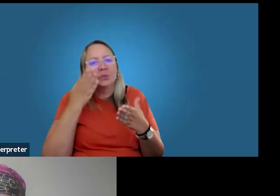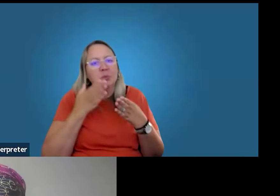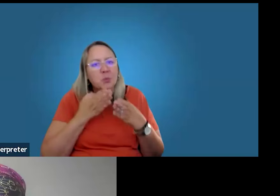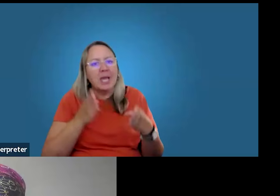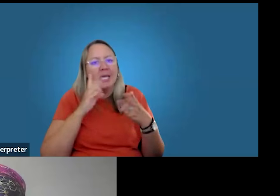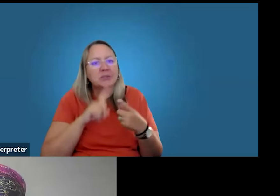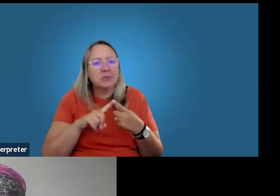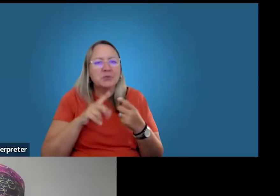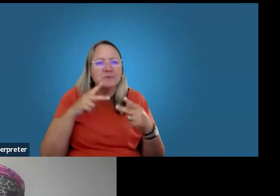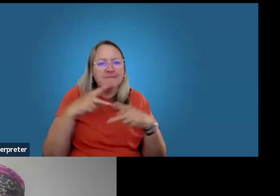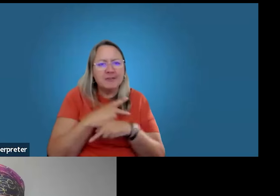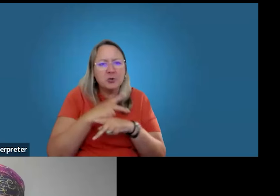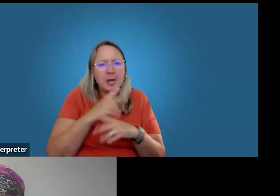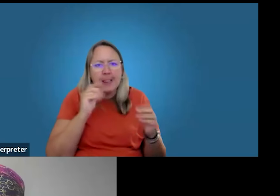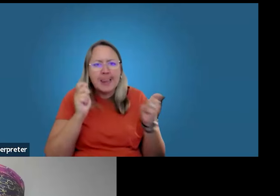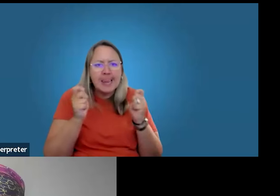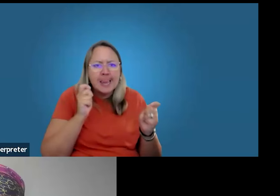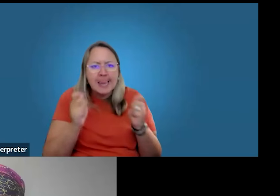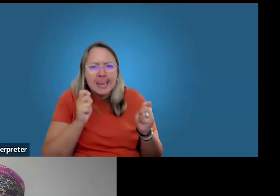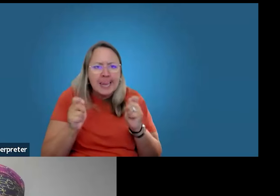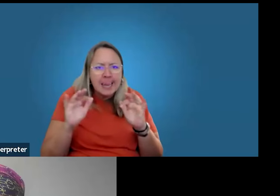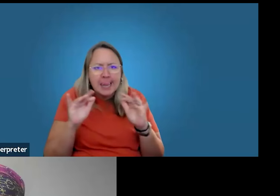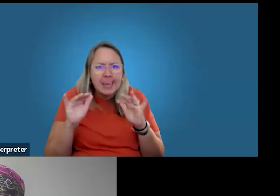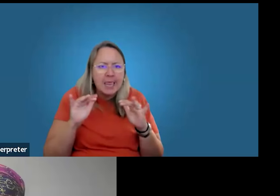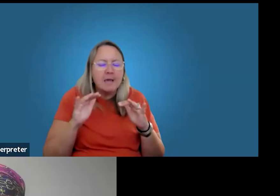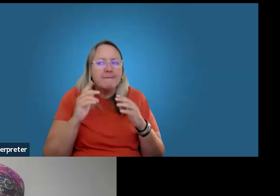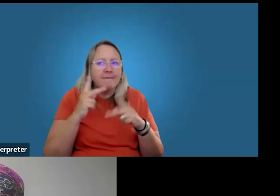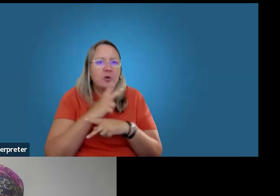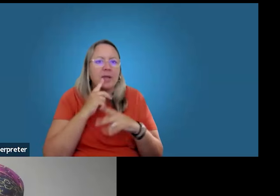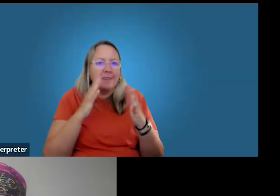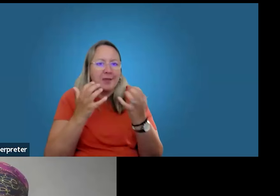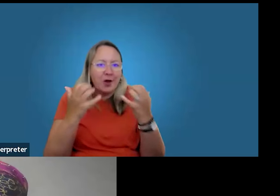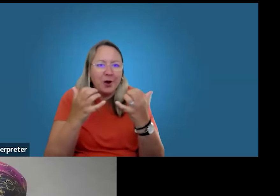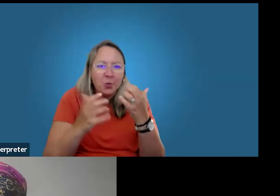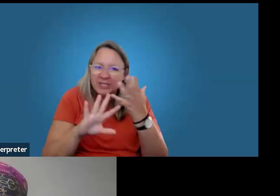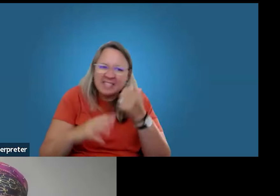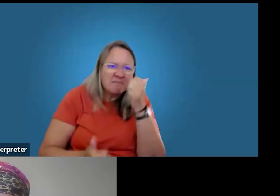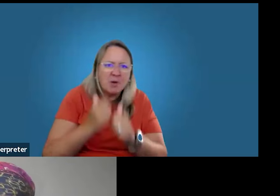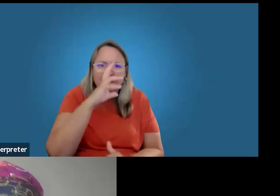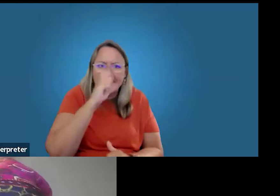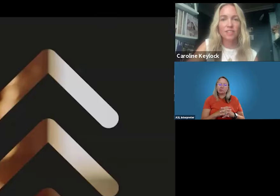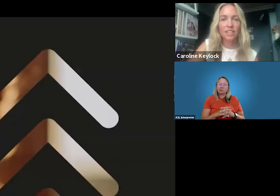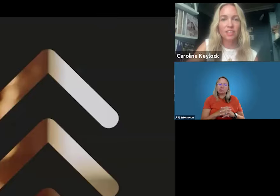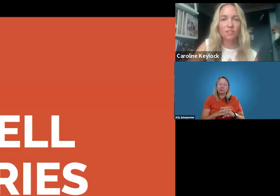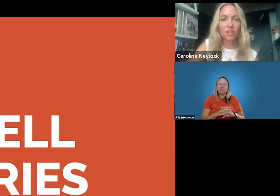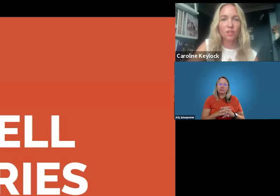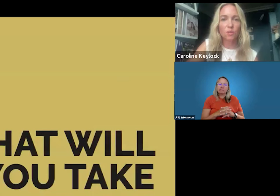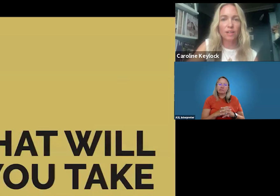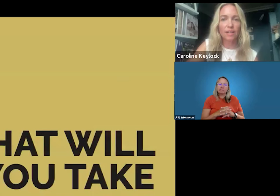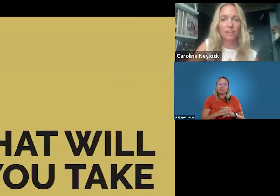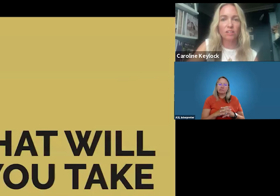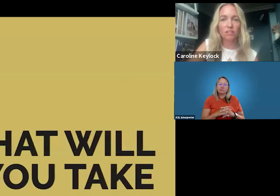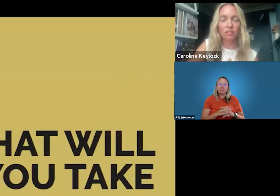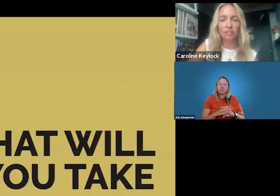kind of sketch it out and just think, for my audience, what's the most compelling way that will make them lean in? So I've taken you